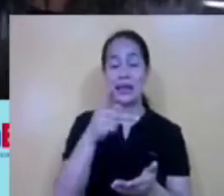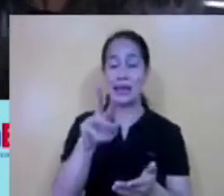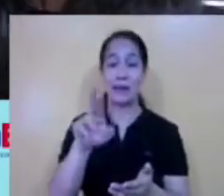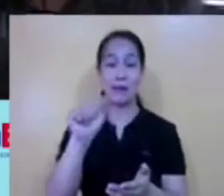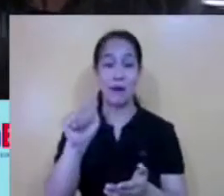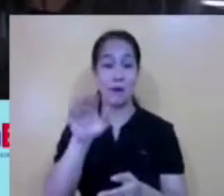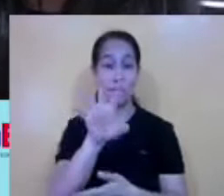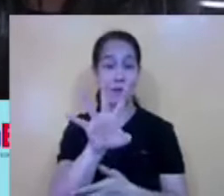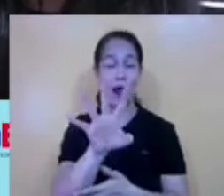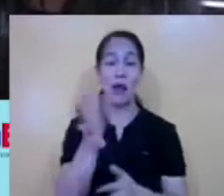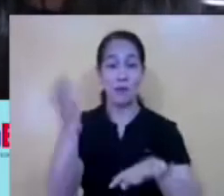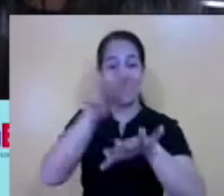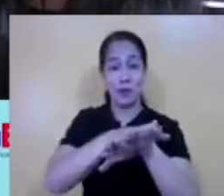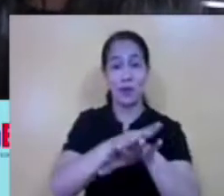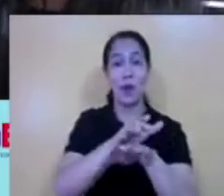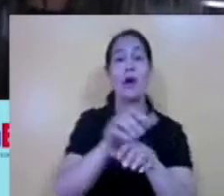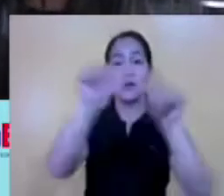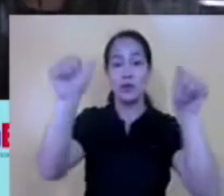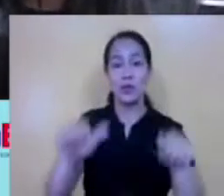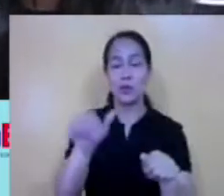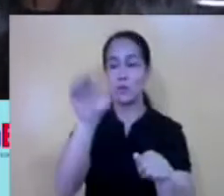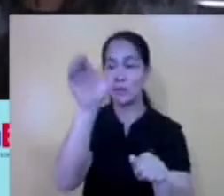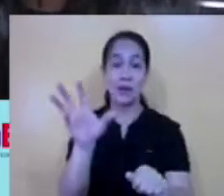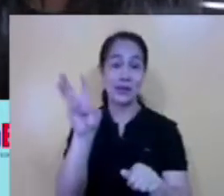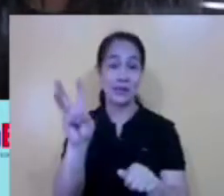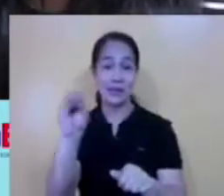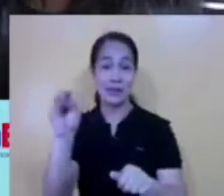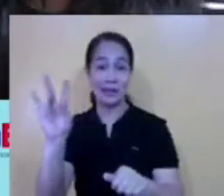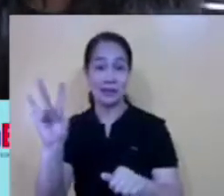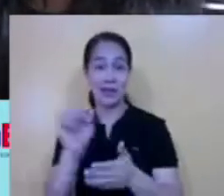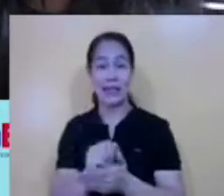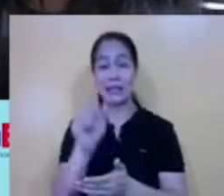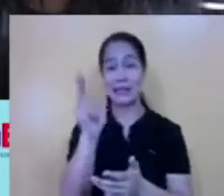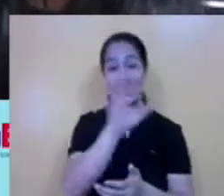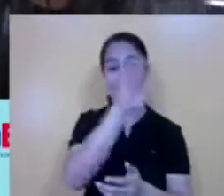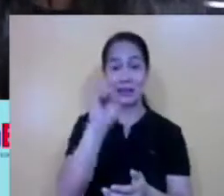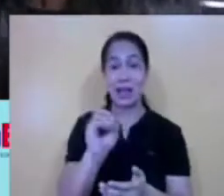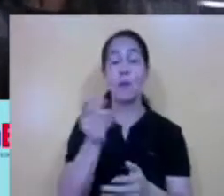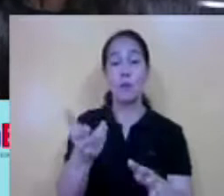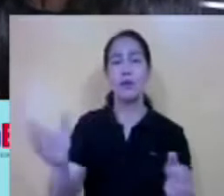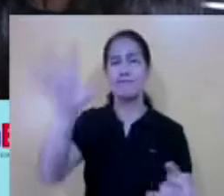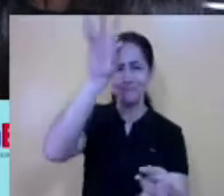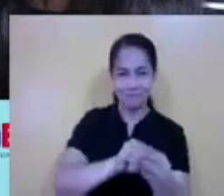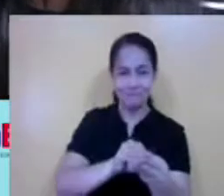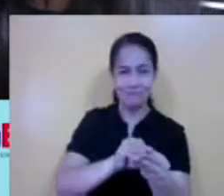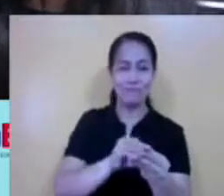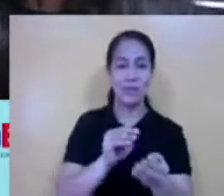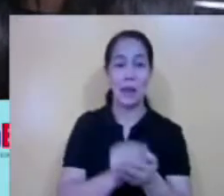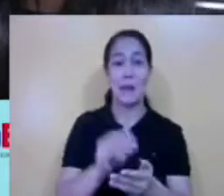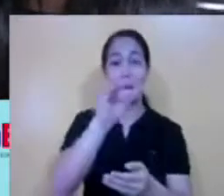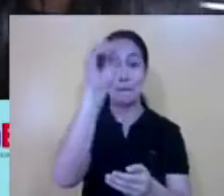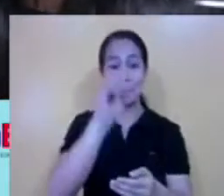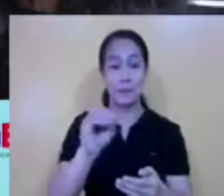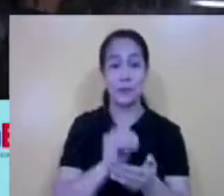combination of domain 6 and 7, that is 30%. So when you add all of these percentages, that equates